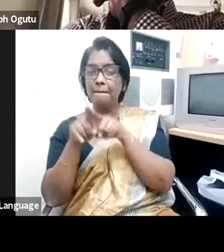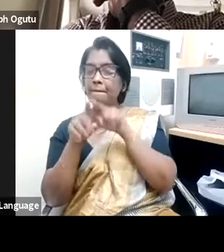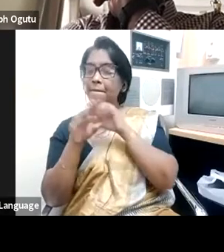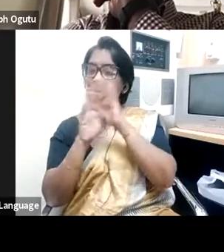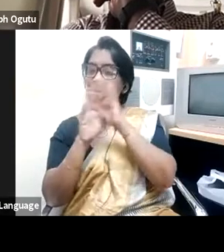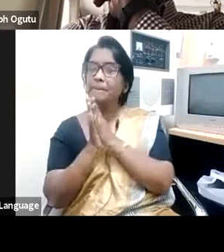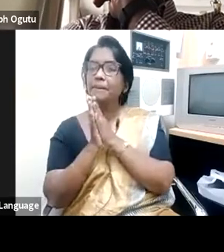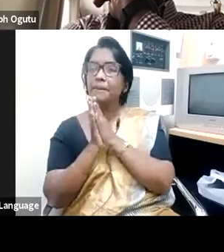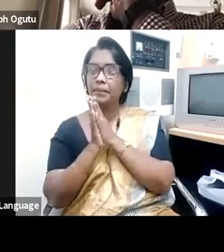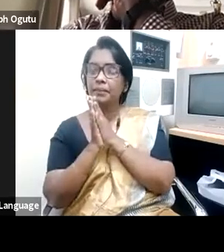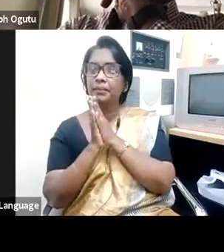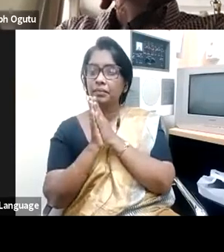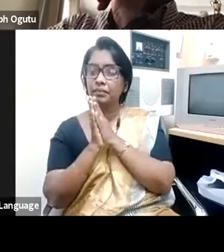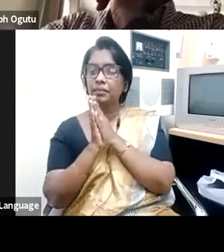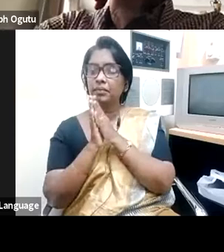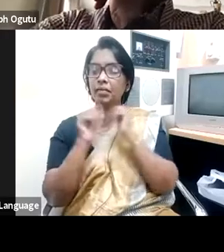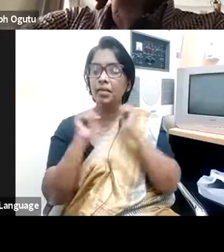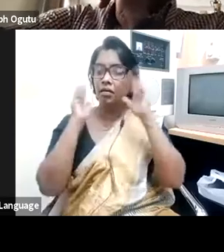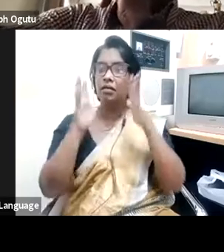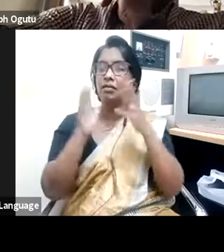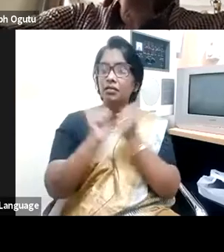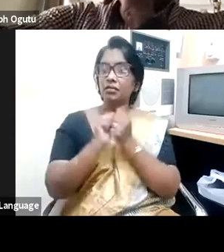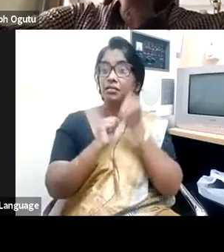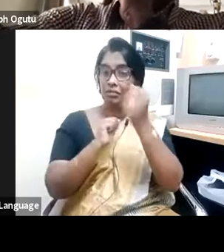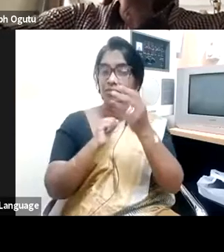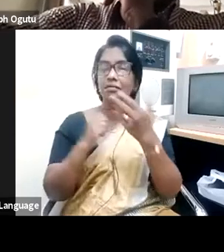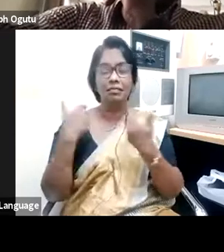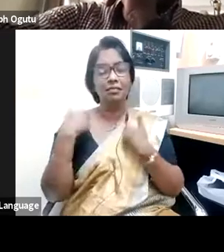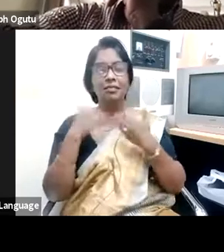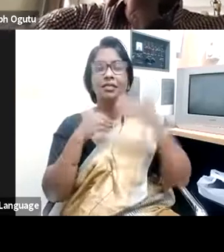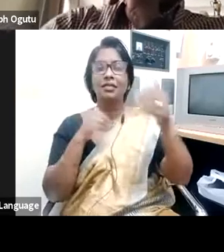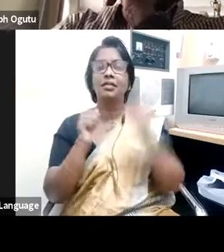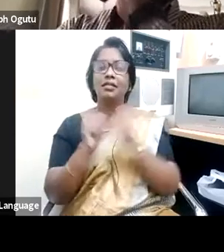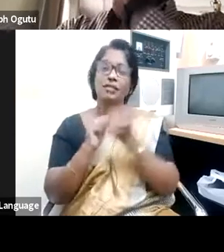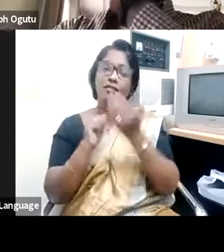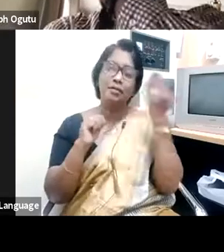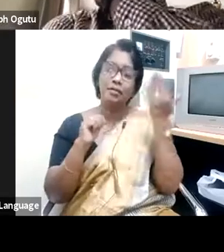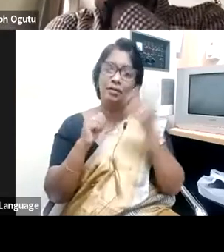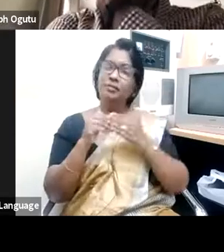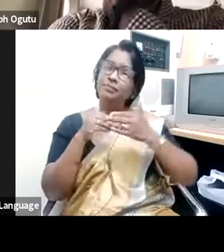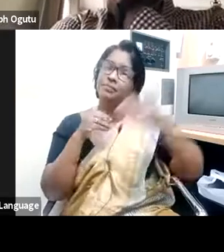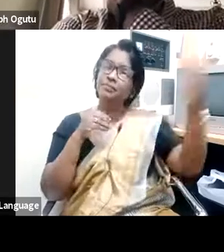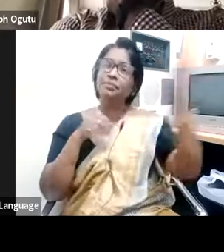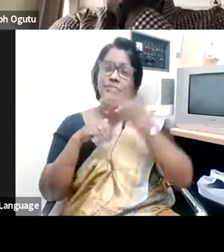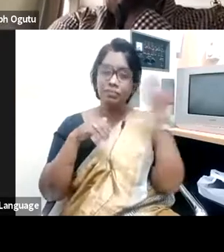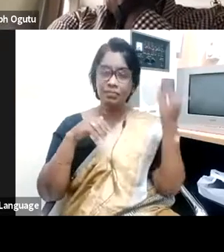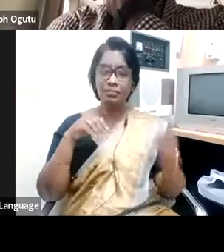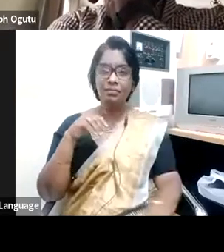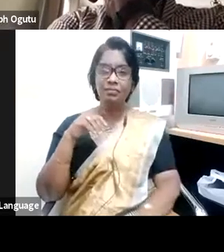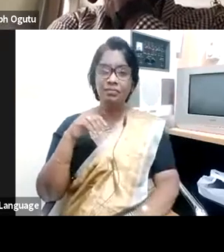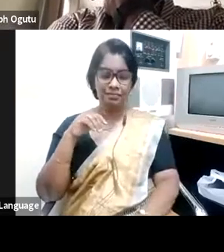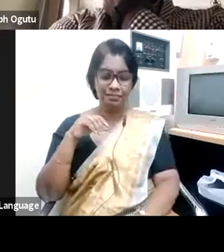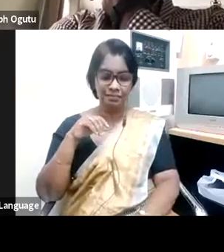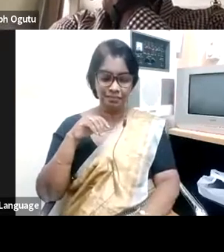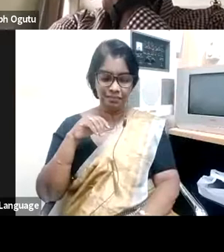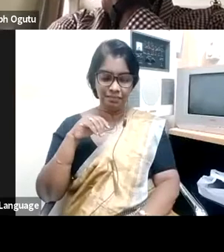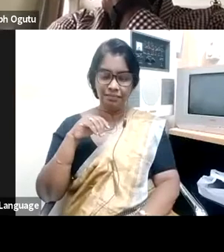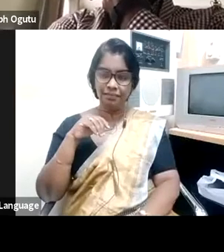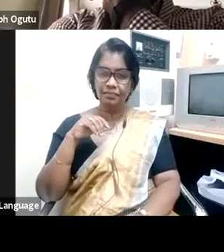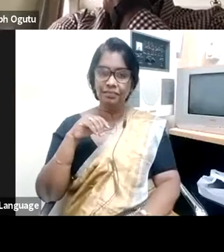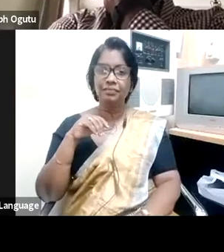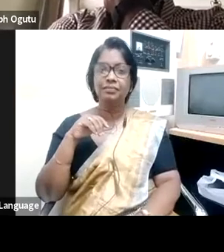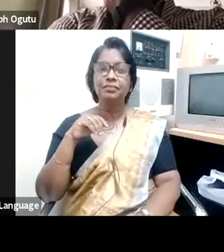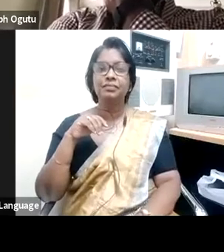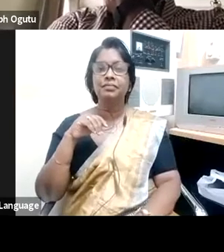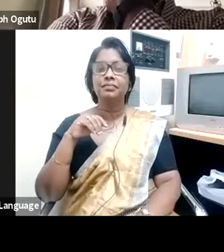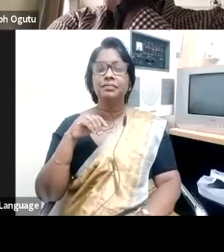get far faster together. Super, super. I think it requests, we need another half